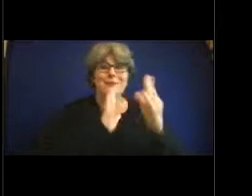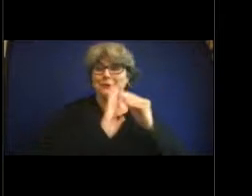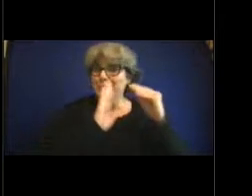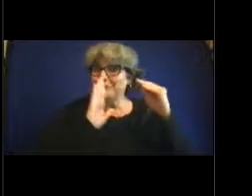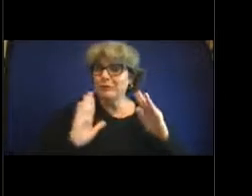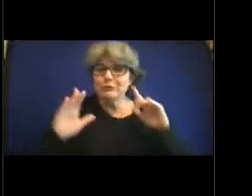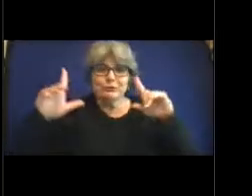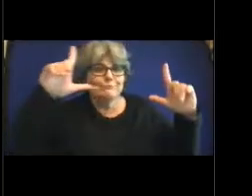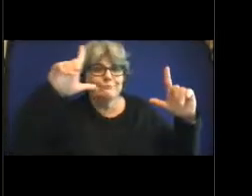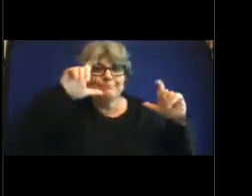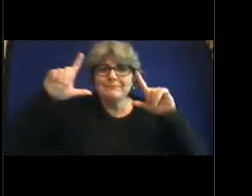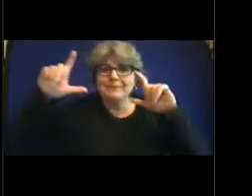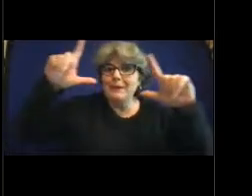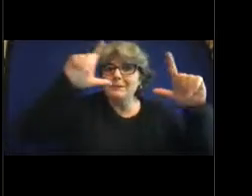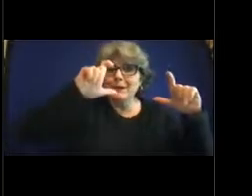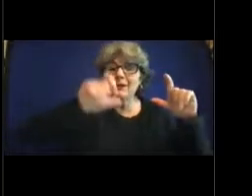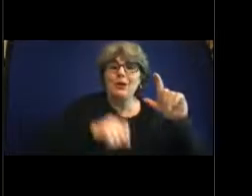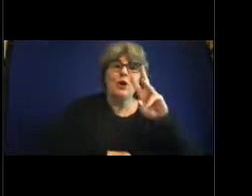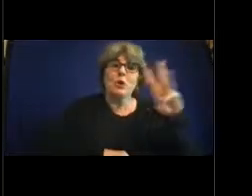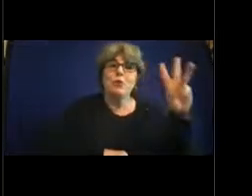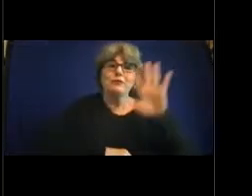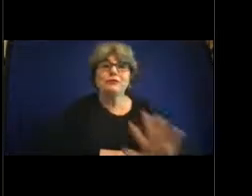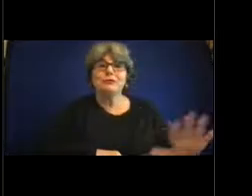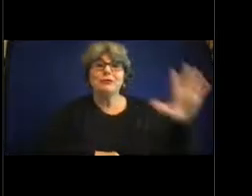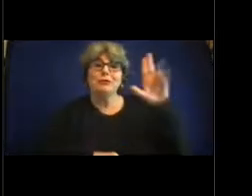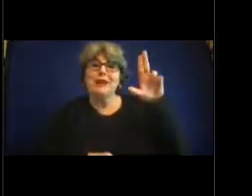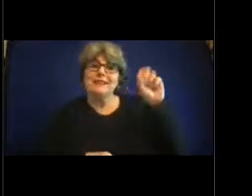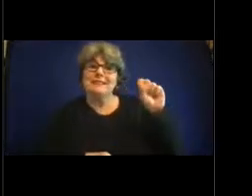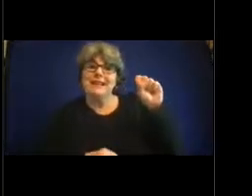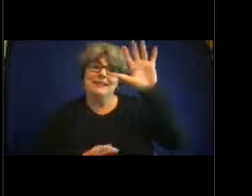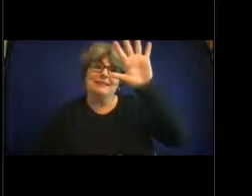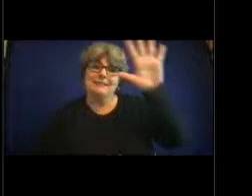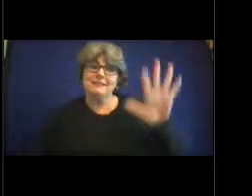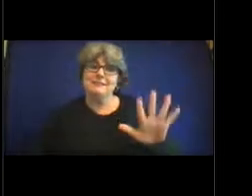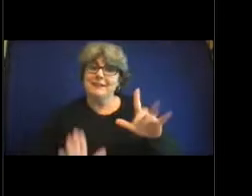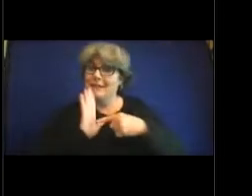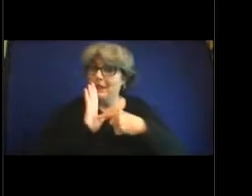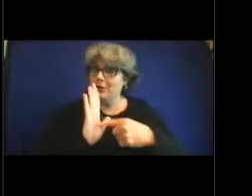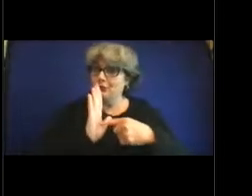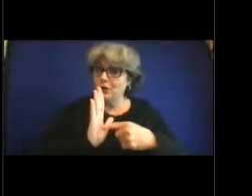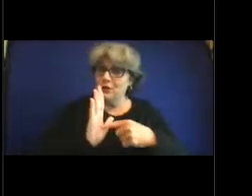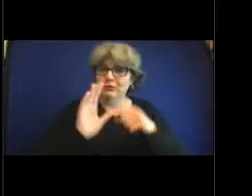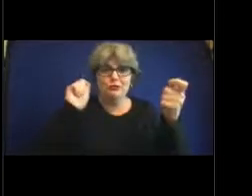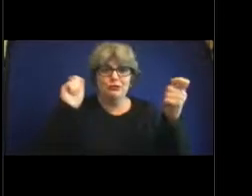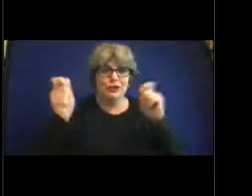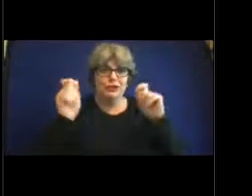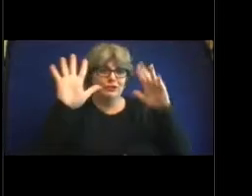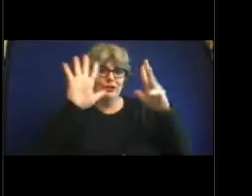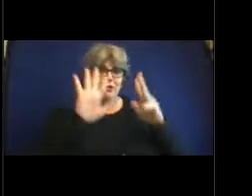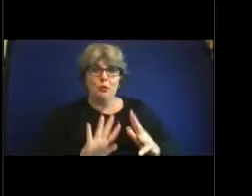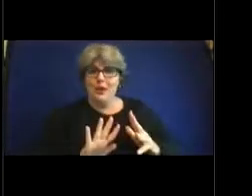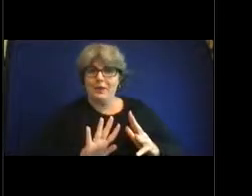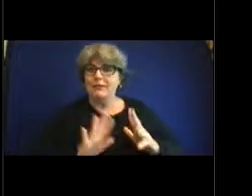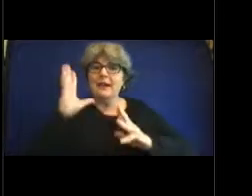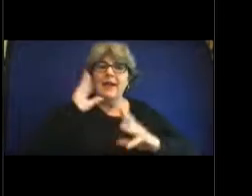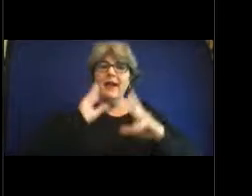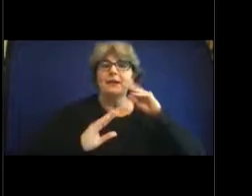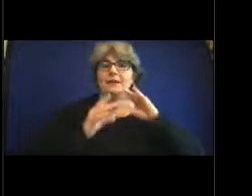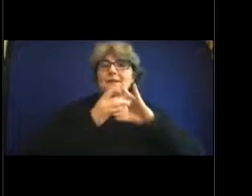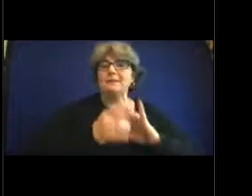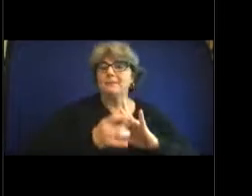take pictures from the Western United States that showed us climate change and how we're experiencing